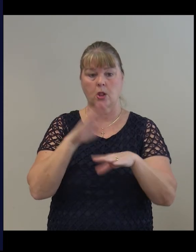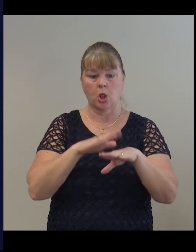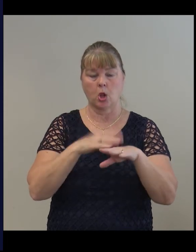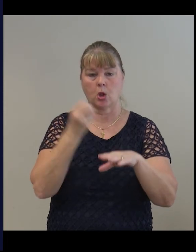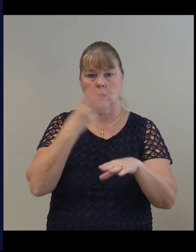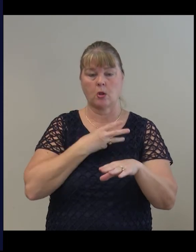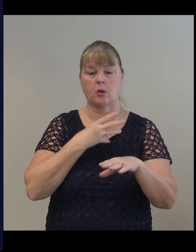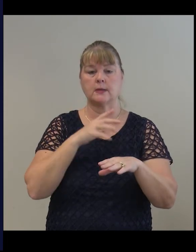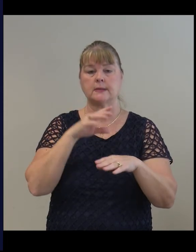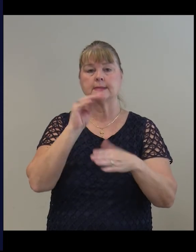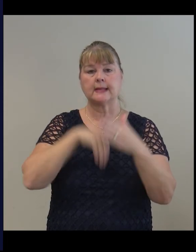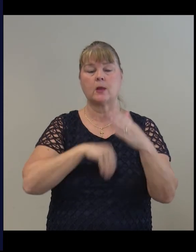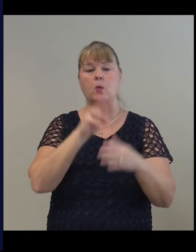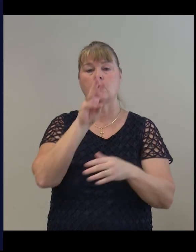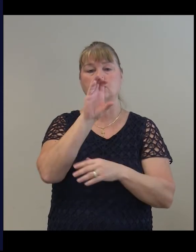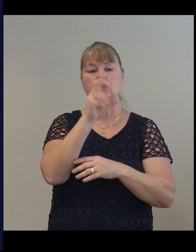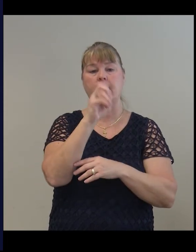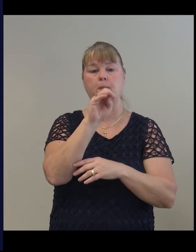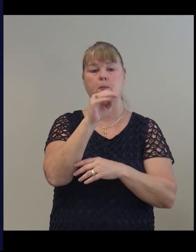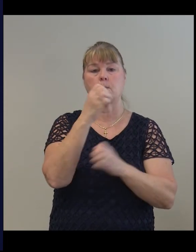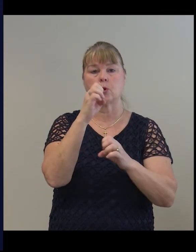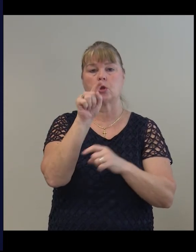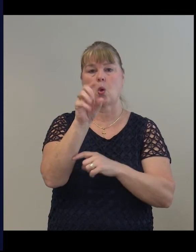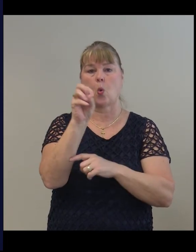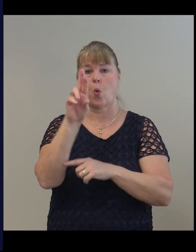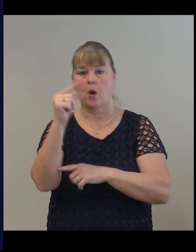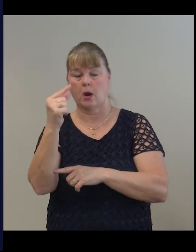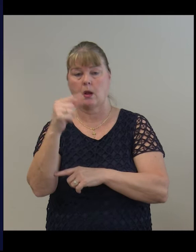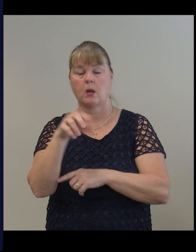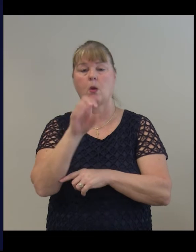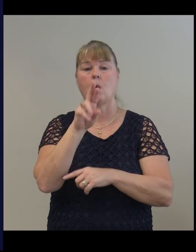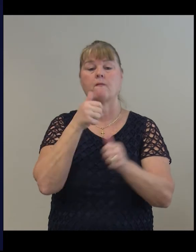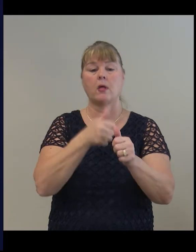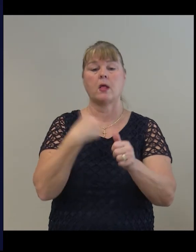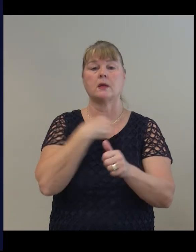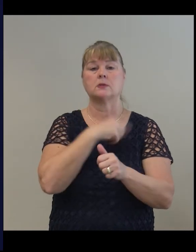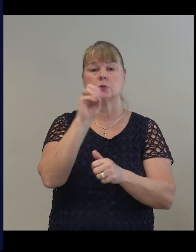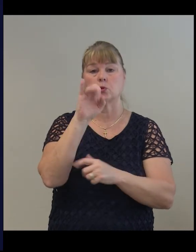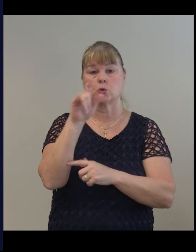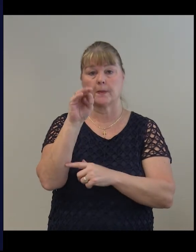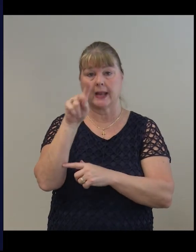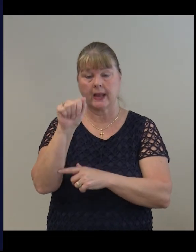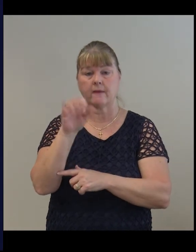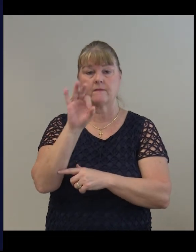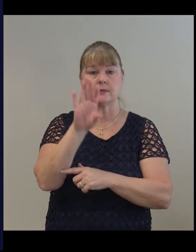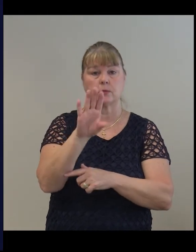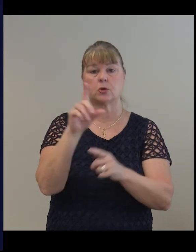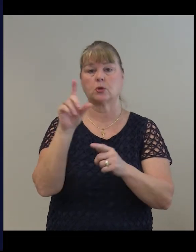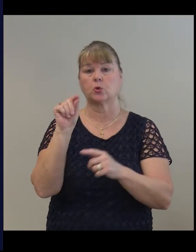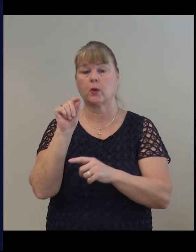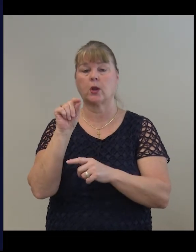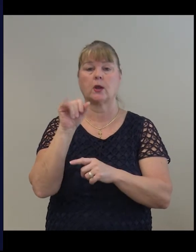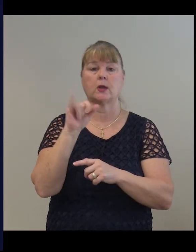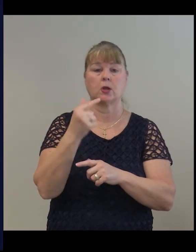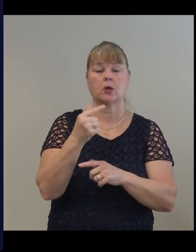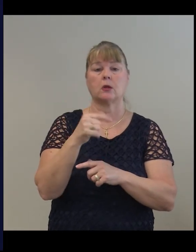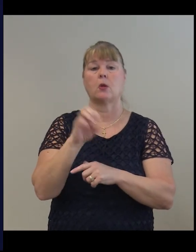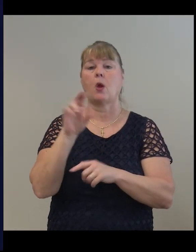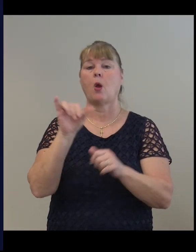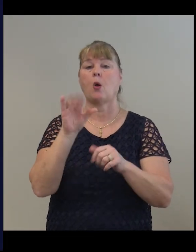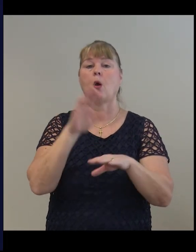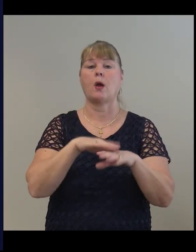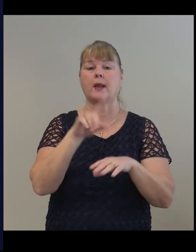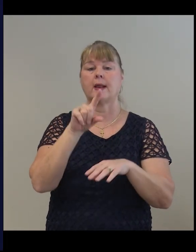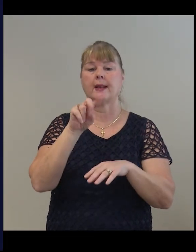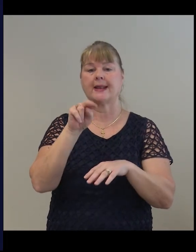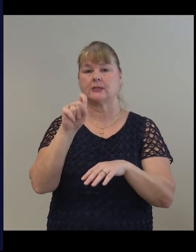Alert, where you can sign up on our website at chathamemergency.org. You could follow us on social media. We're on Facebook, Twitter, Instagram, and we're